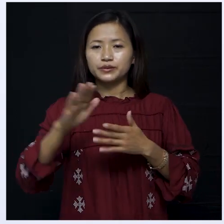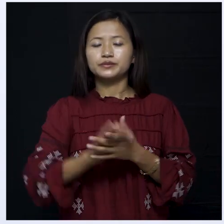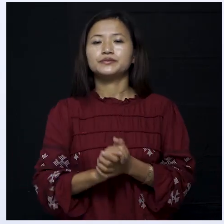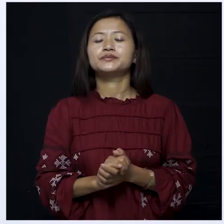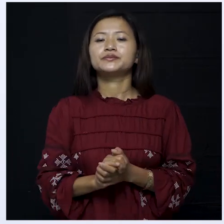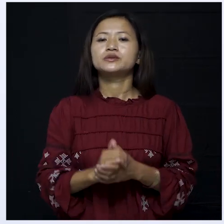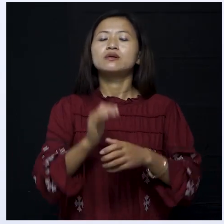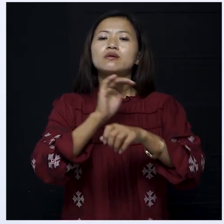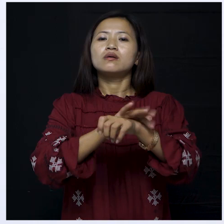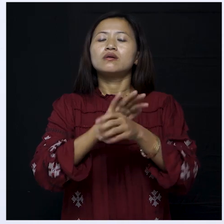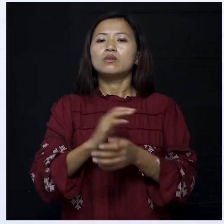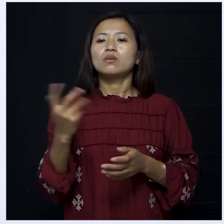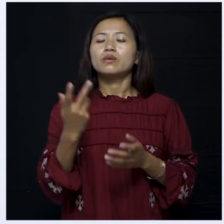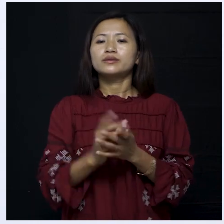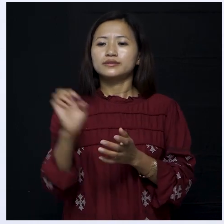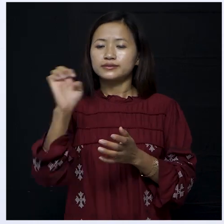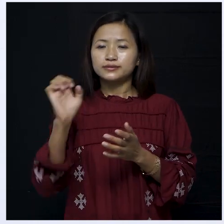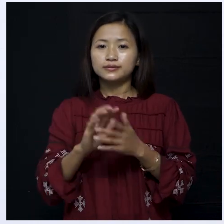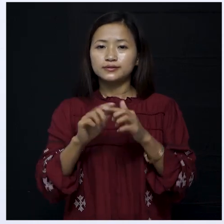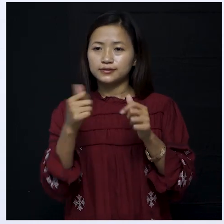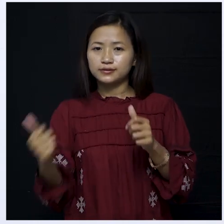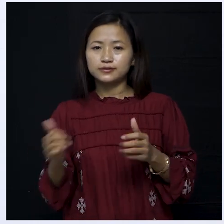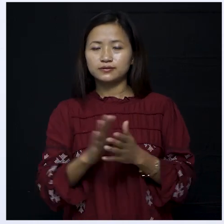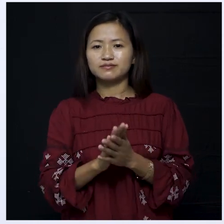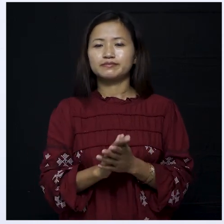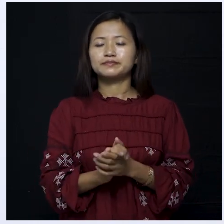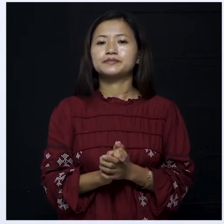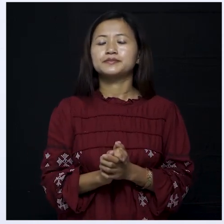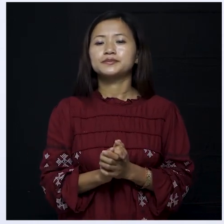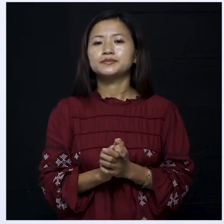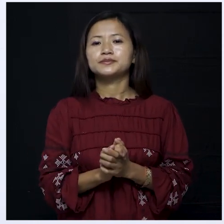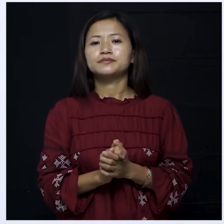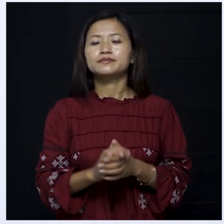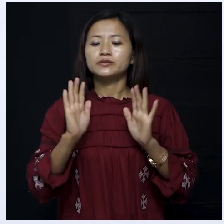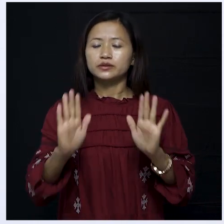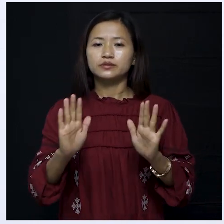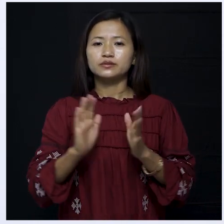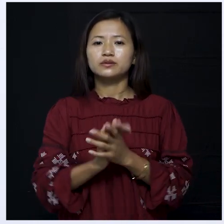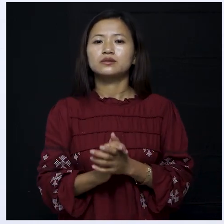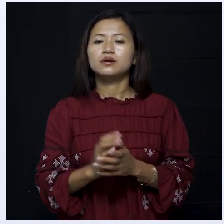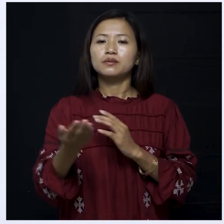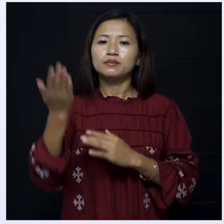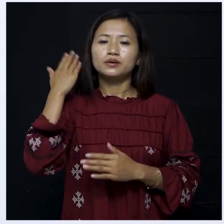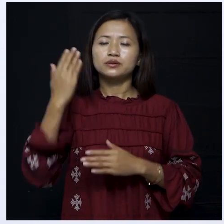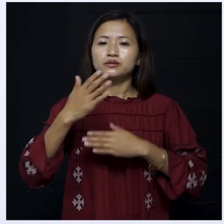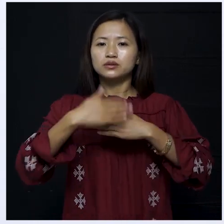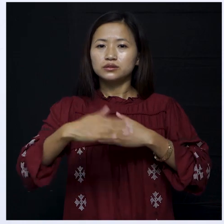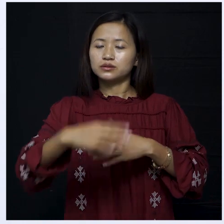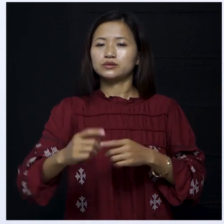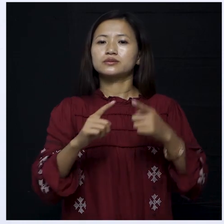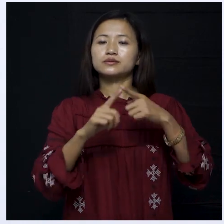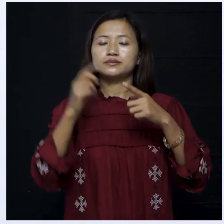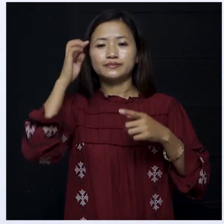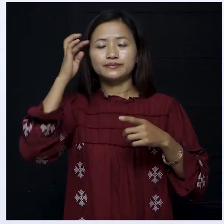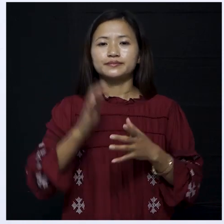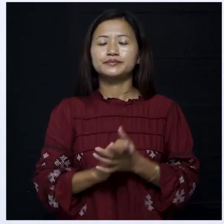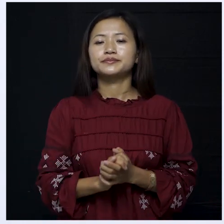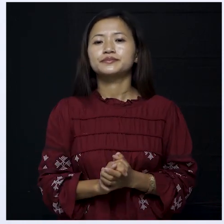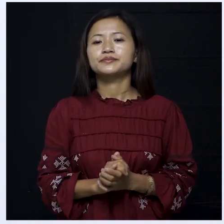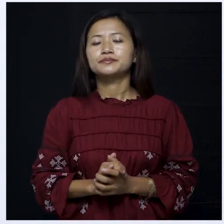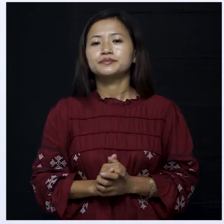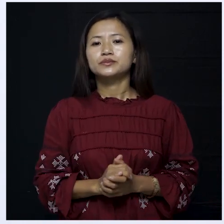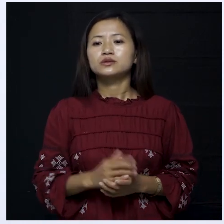when another event took place and interrupted. So that's what we have here in the past continuous tense. So as you can see, what